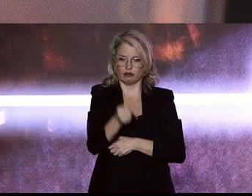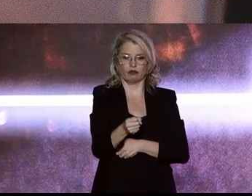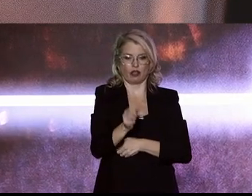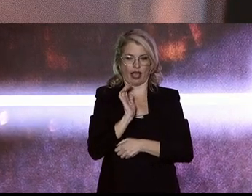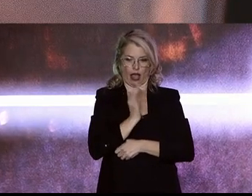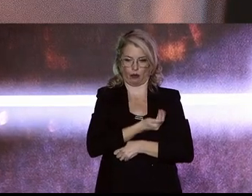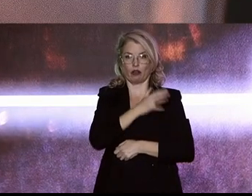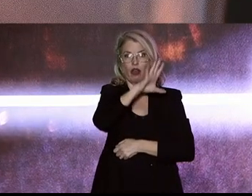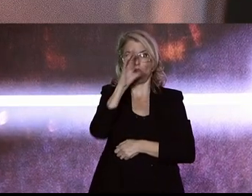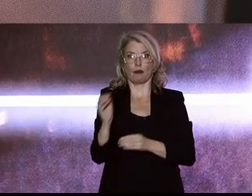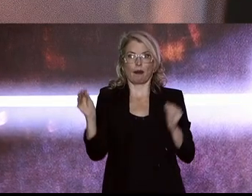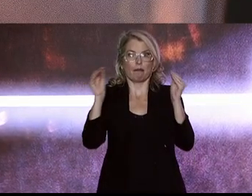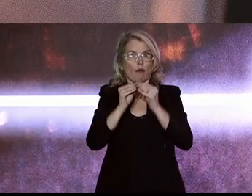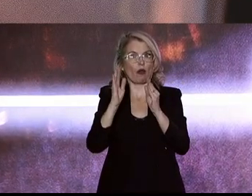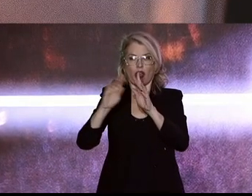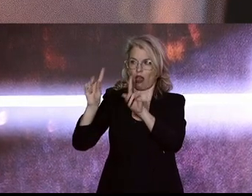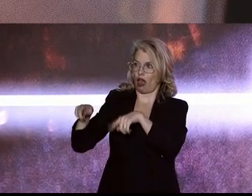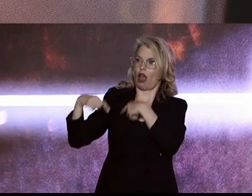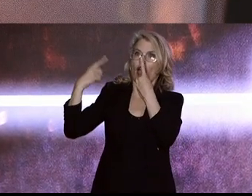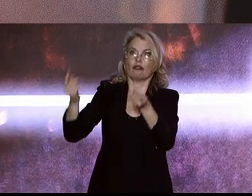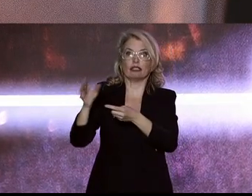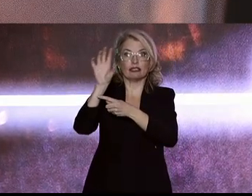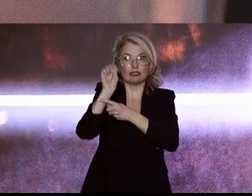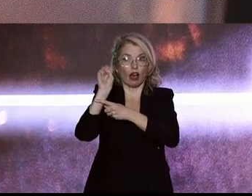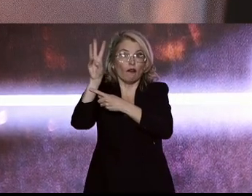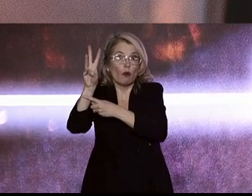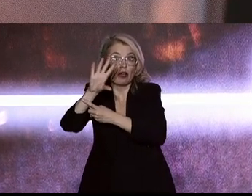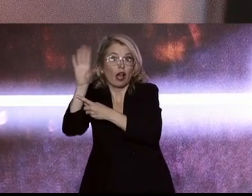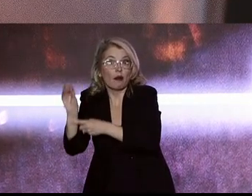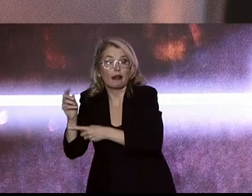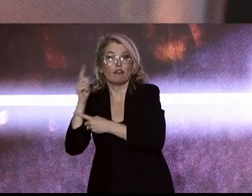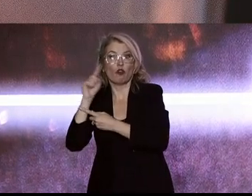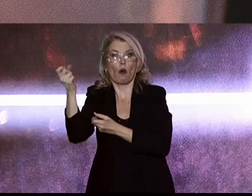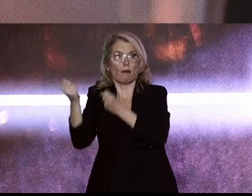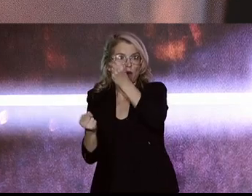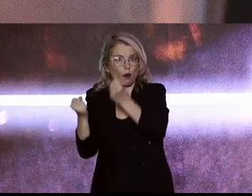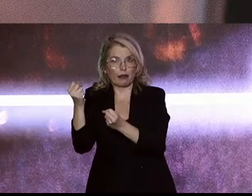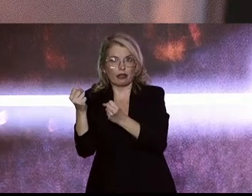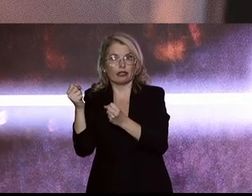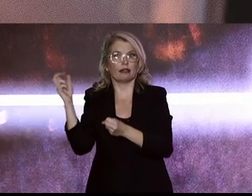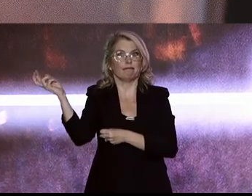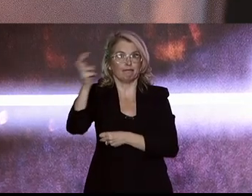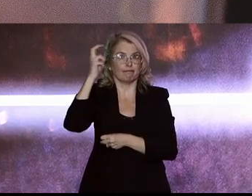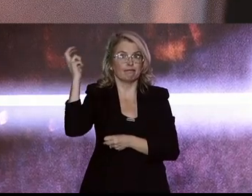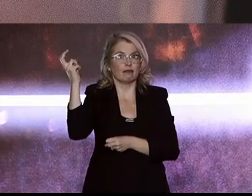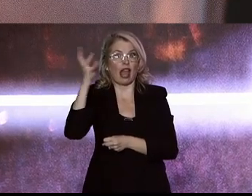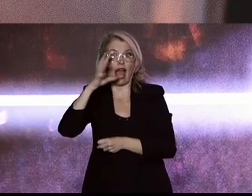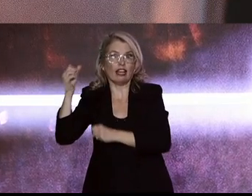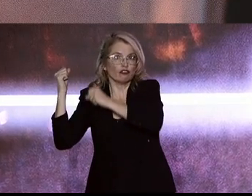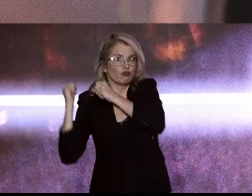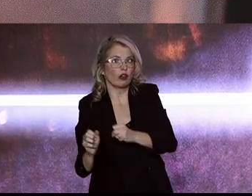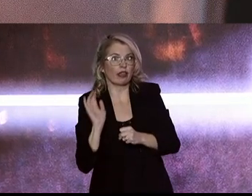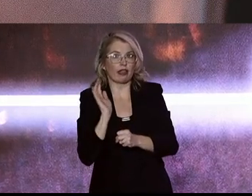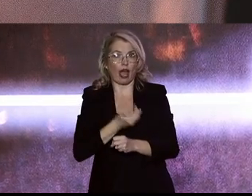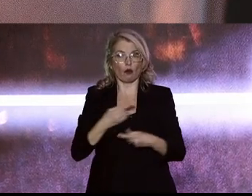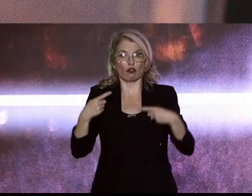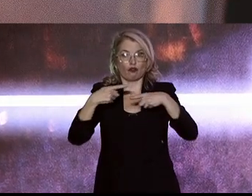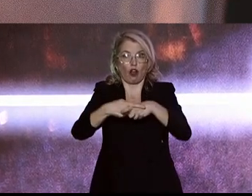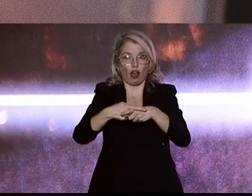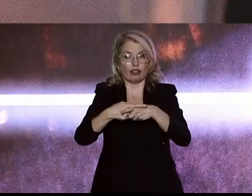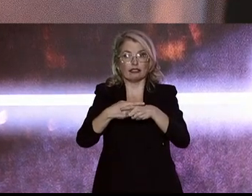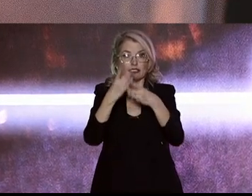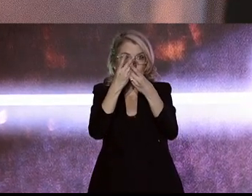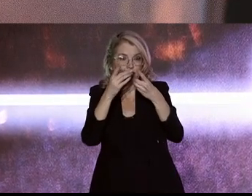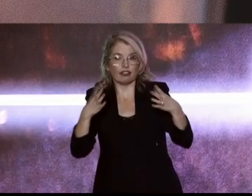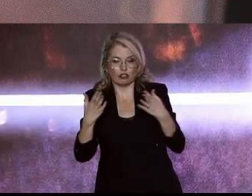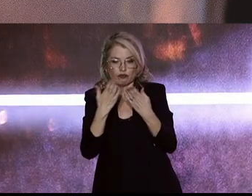positioning ourselves more than ever as a software company for mobility and strengthening our cross-divisional